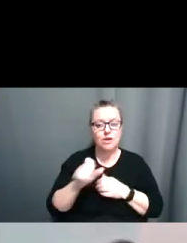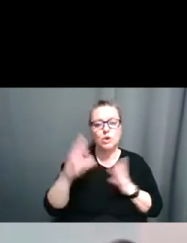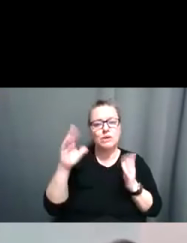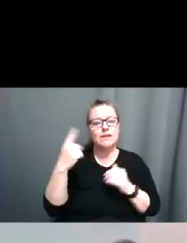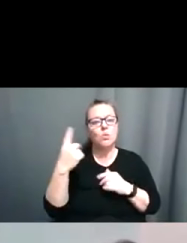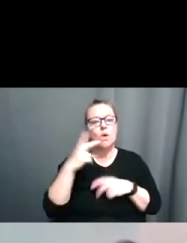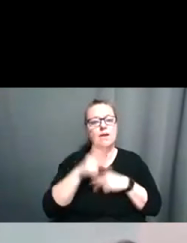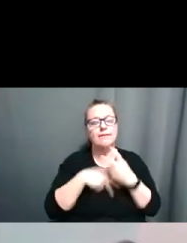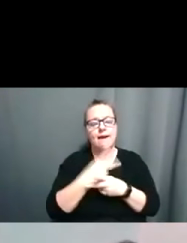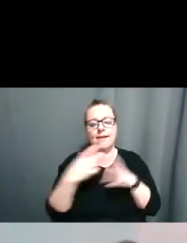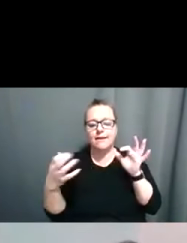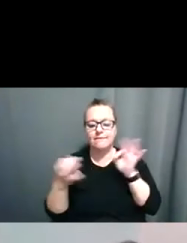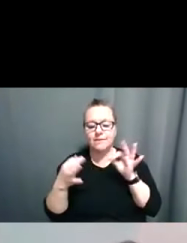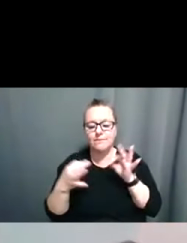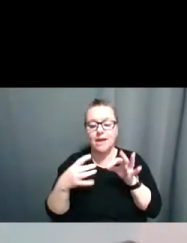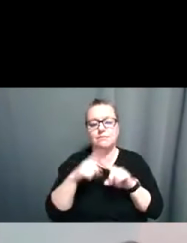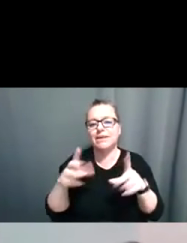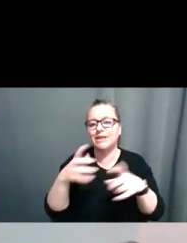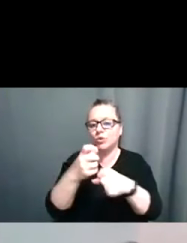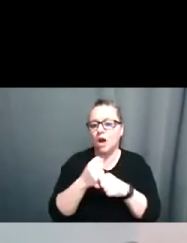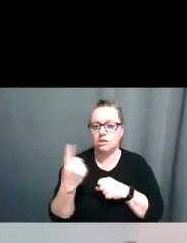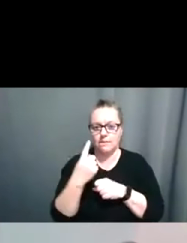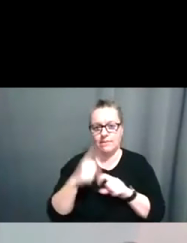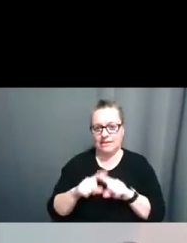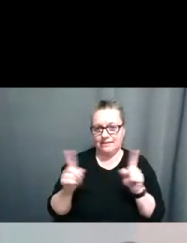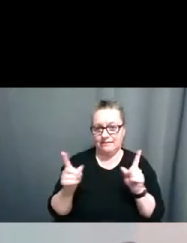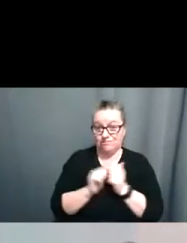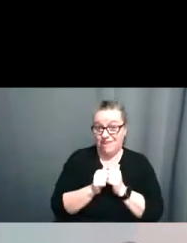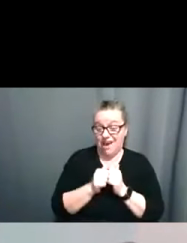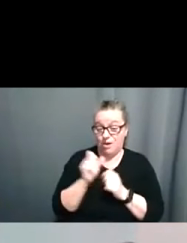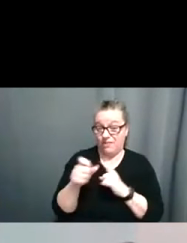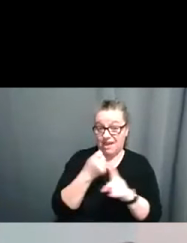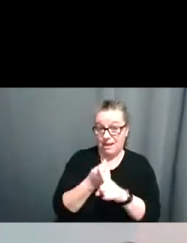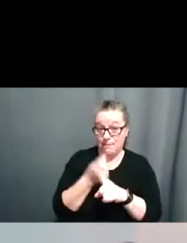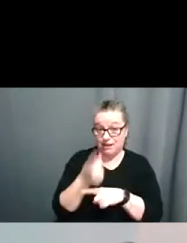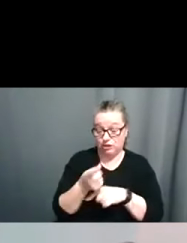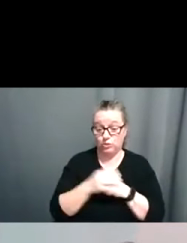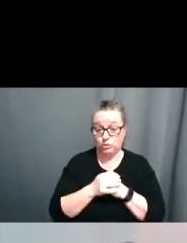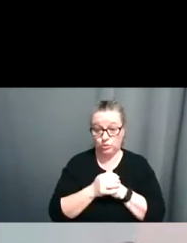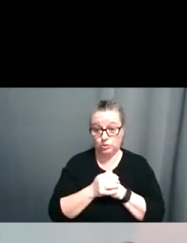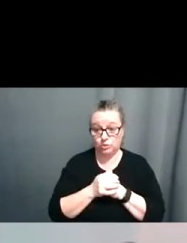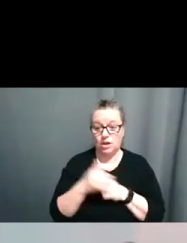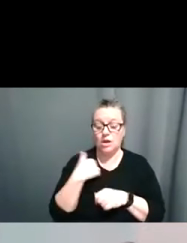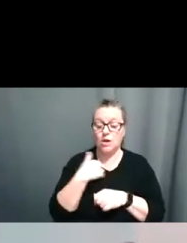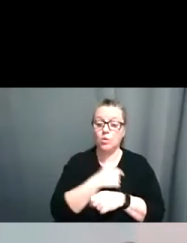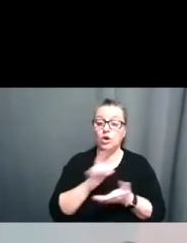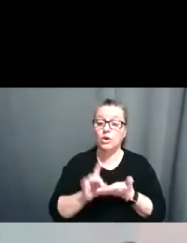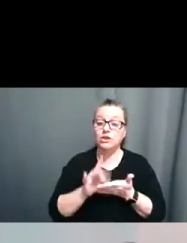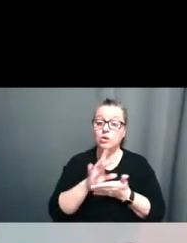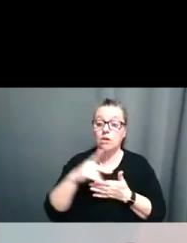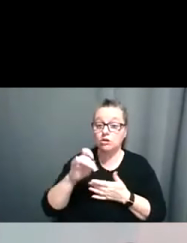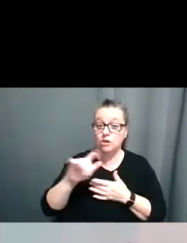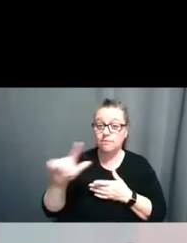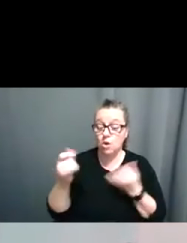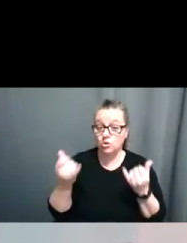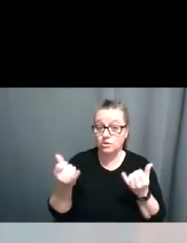of feedback, but what you got was something different. How did that impact you? We're going to launch a poll now, and your